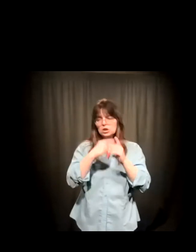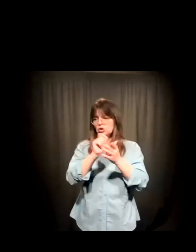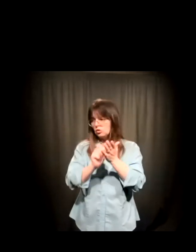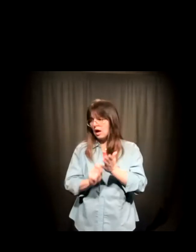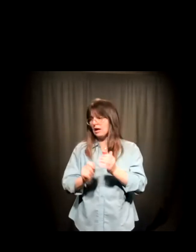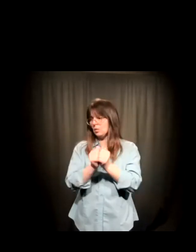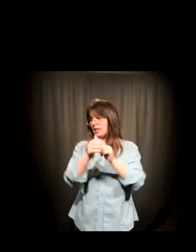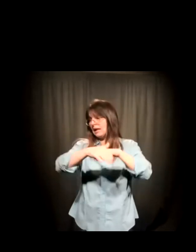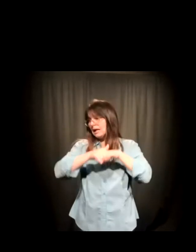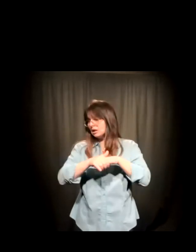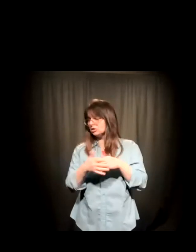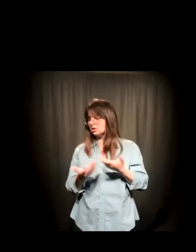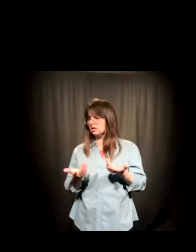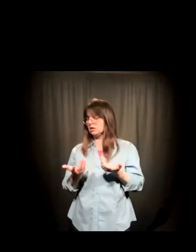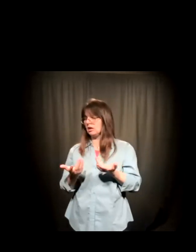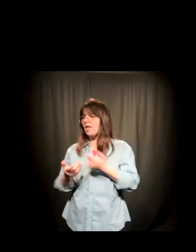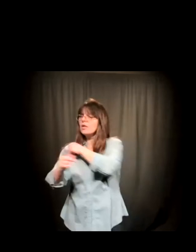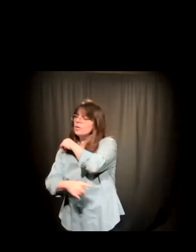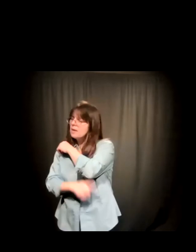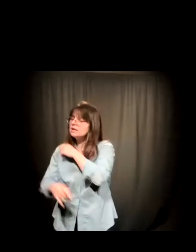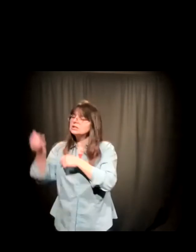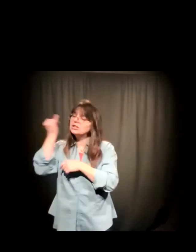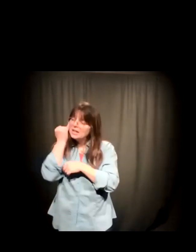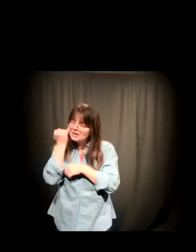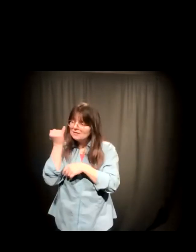social outings, and their hands were hit.